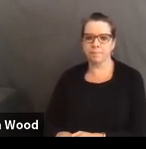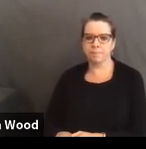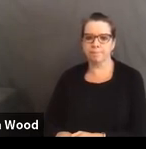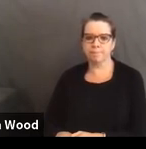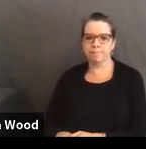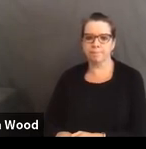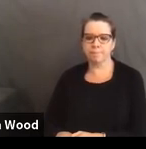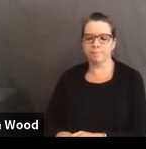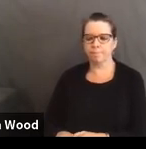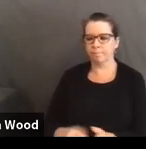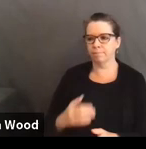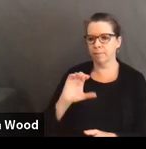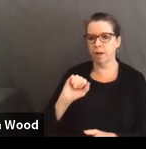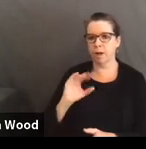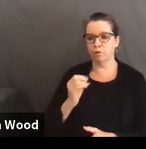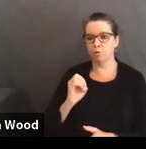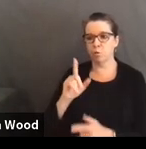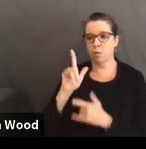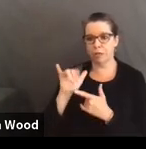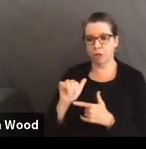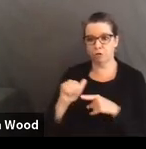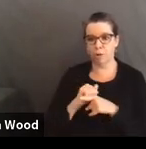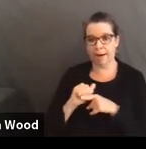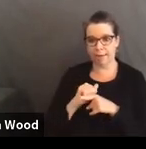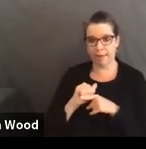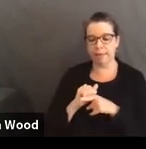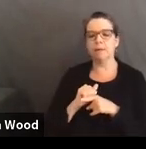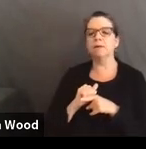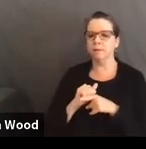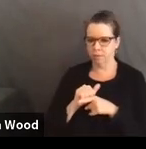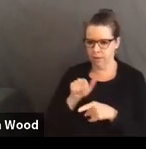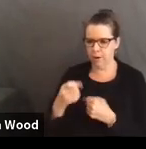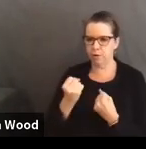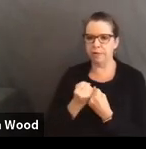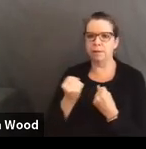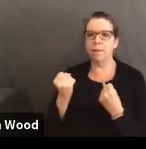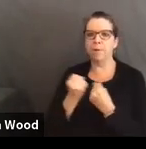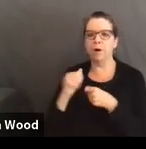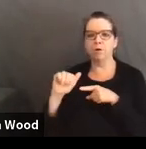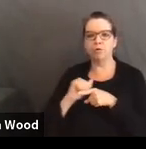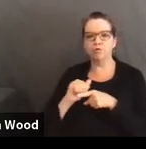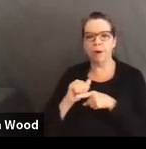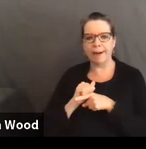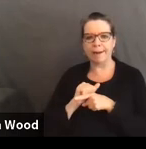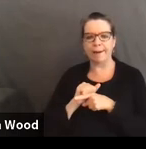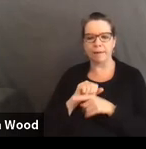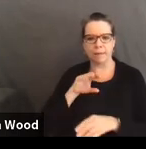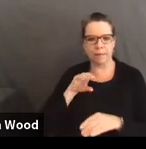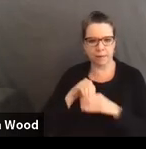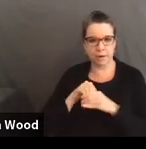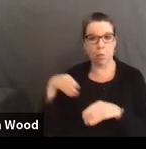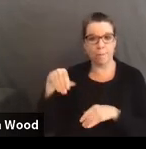Another good question about Schoology about training. There is onboarding support available. There's a training embedded in what we paid